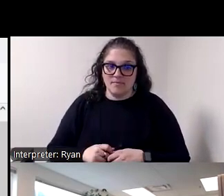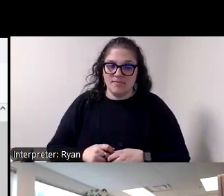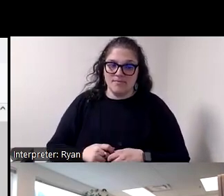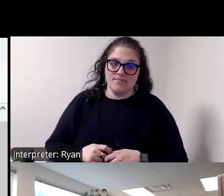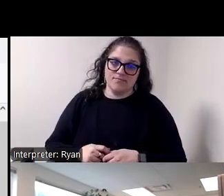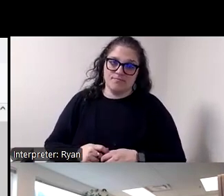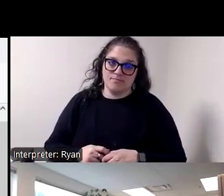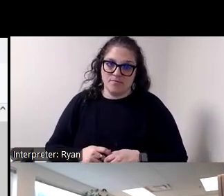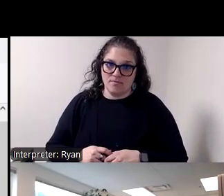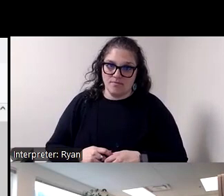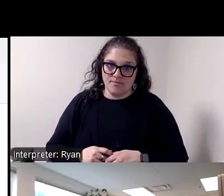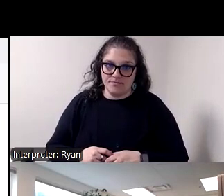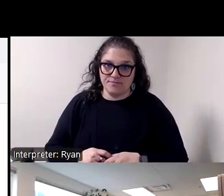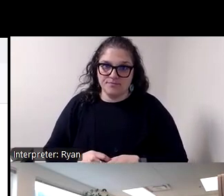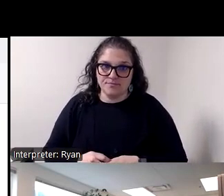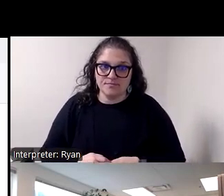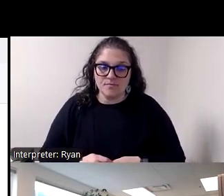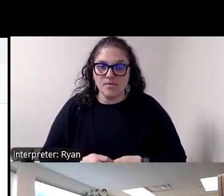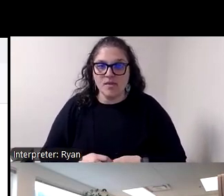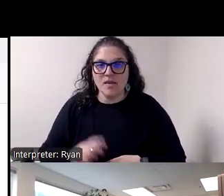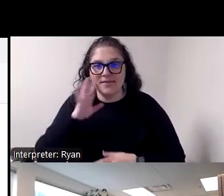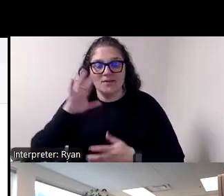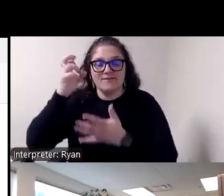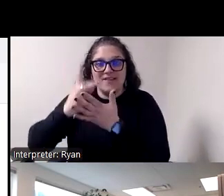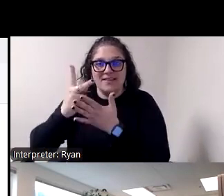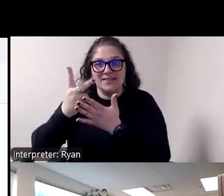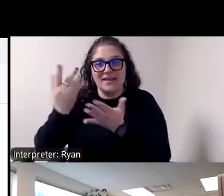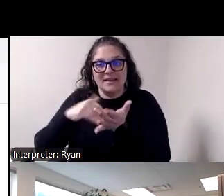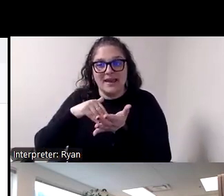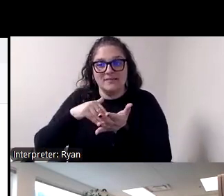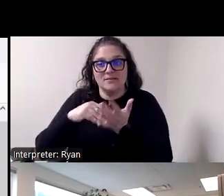And then I will validate it